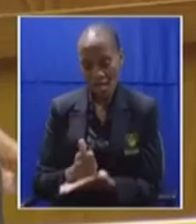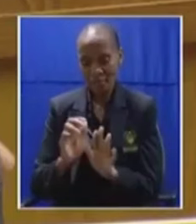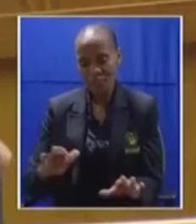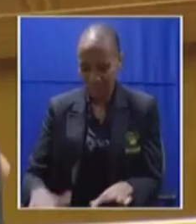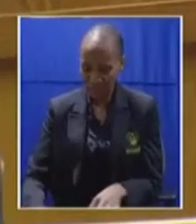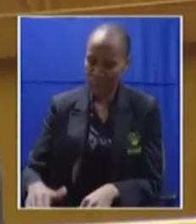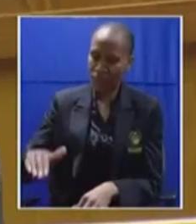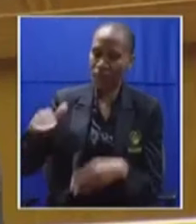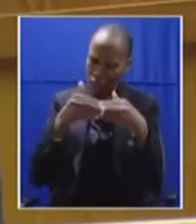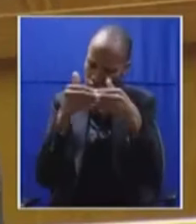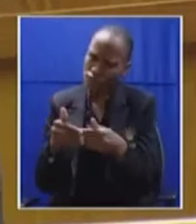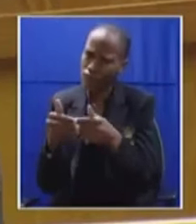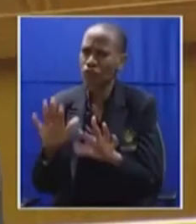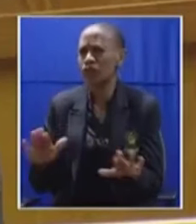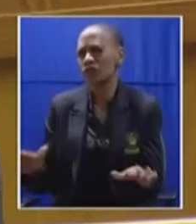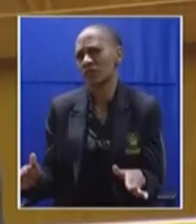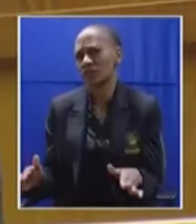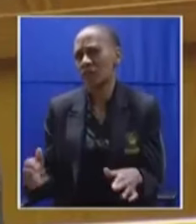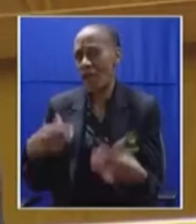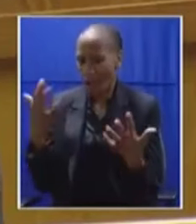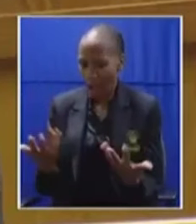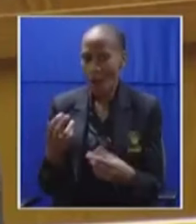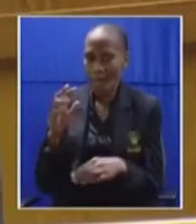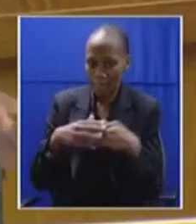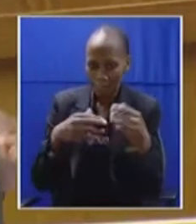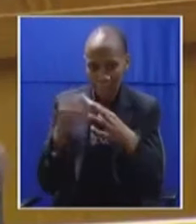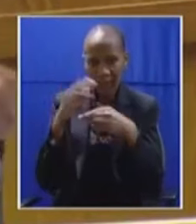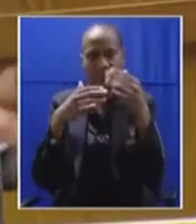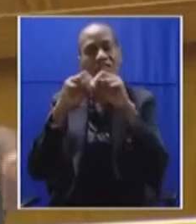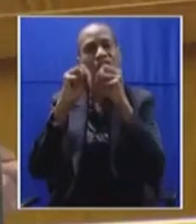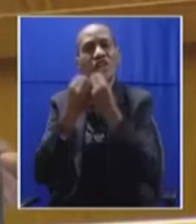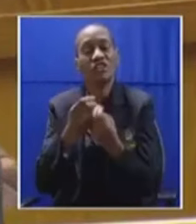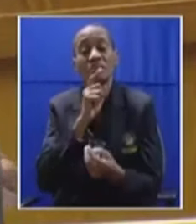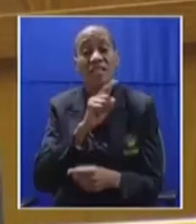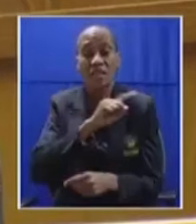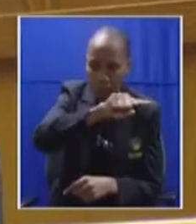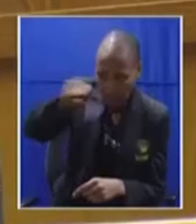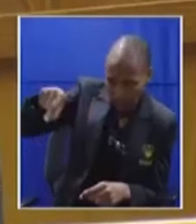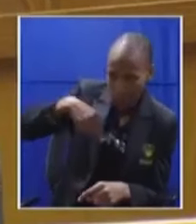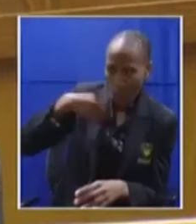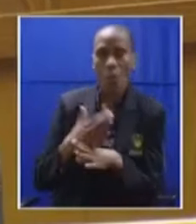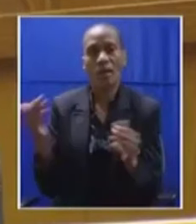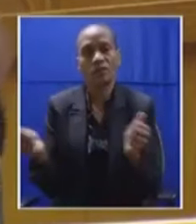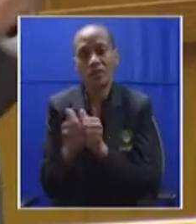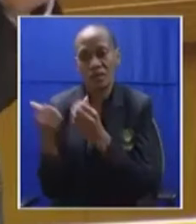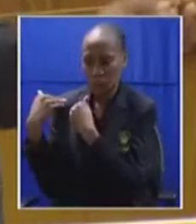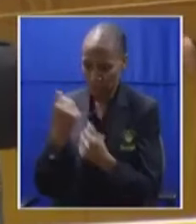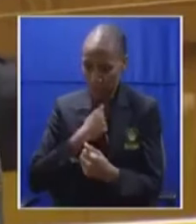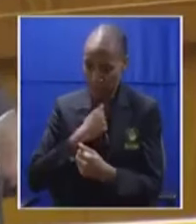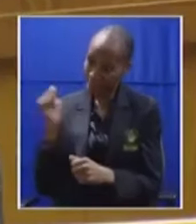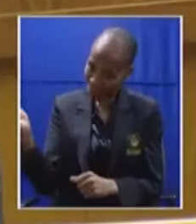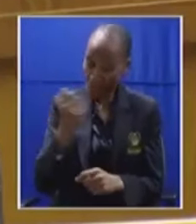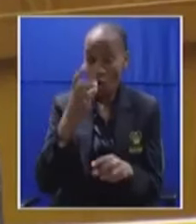that is the type of society that we should build. And it is our collective responsibility. Honorable Ndlozi, it is